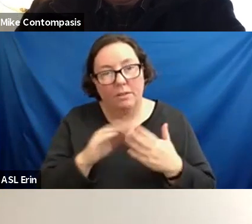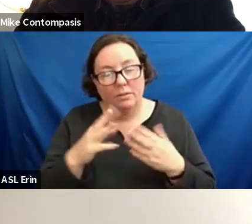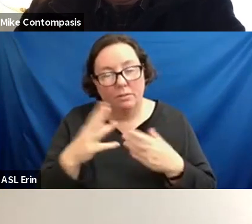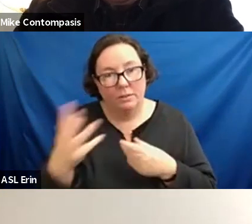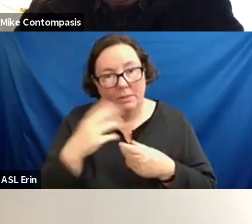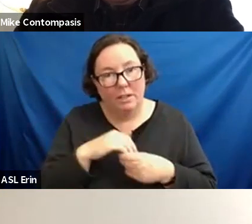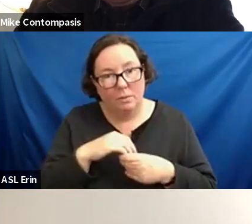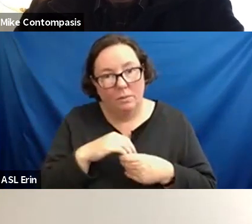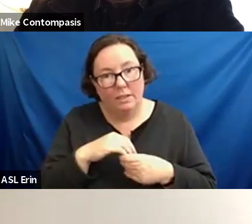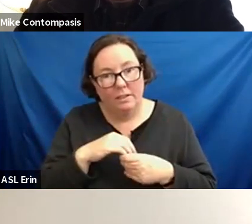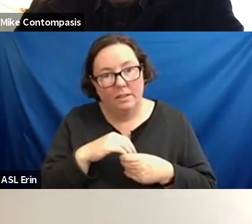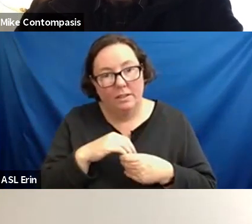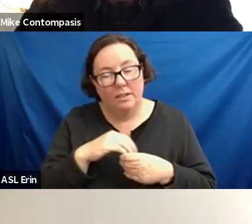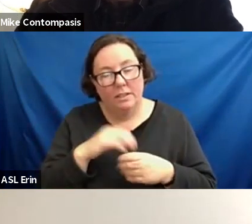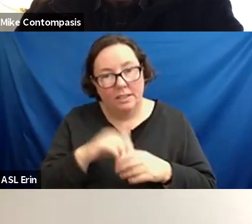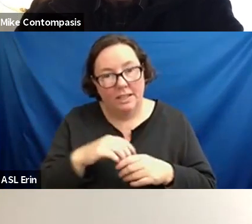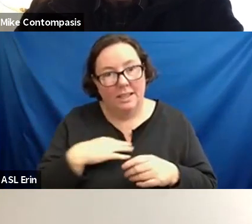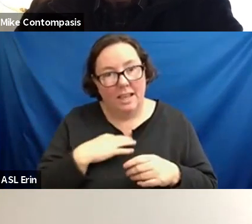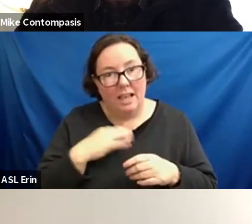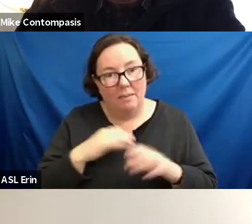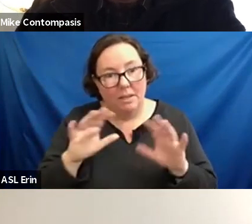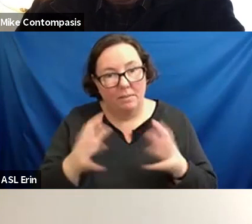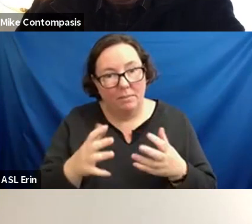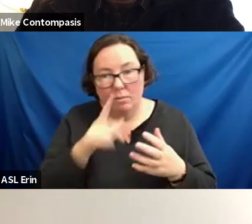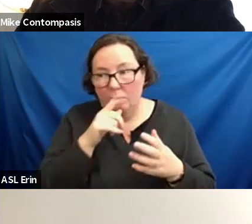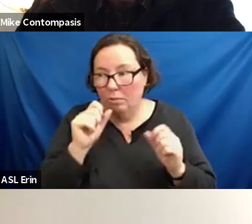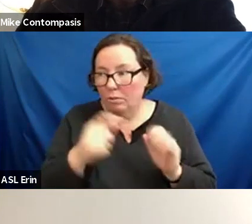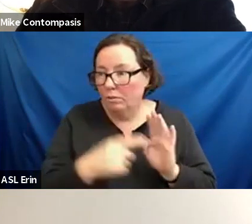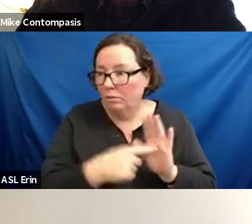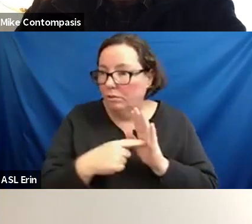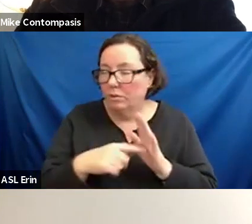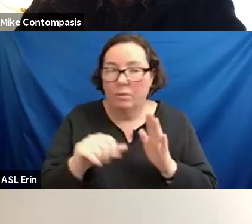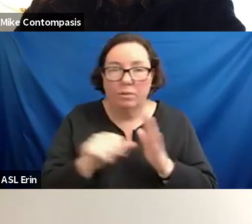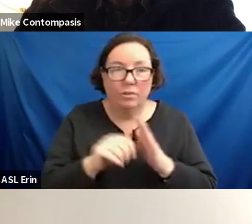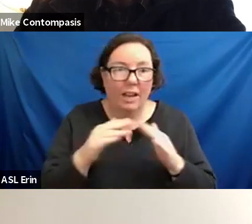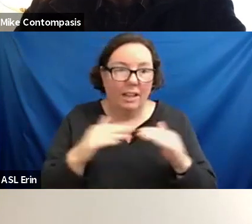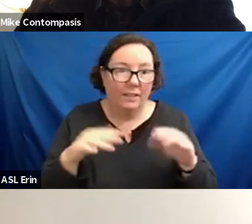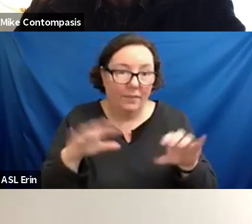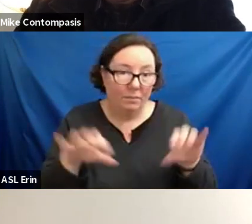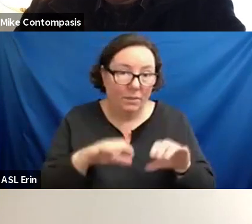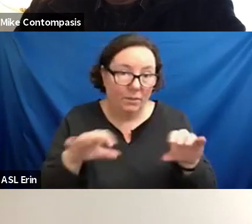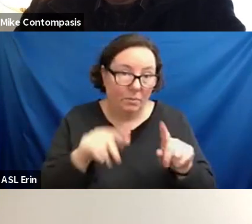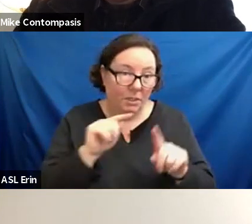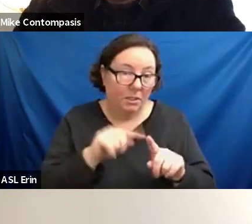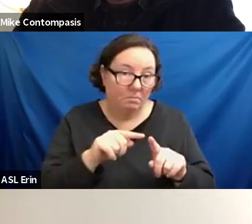the applicant pool that could demonstrate grade level performance.